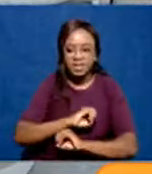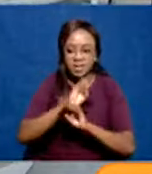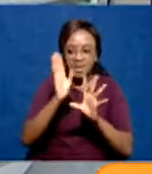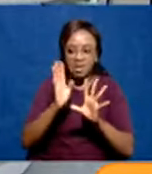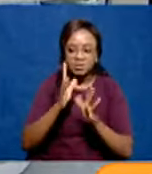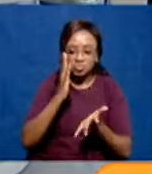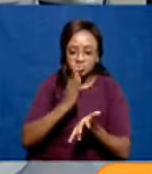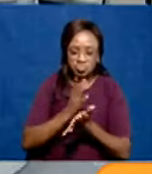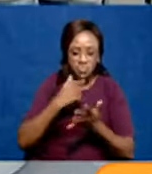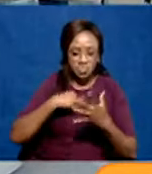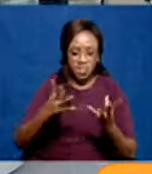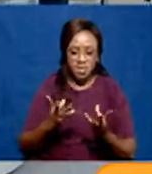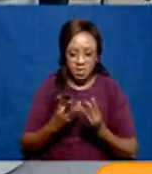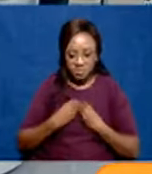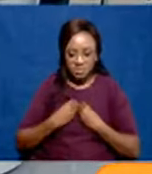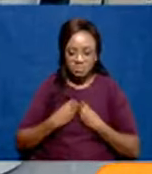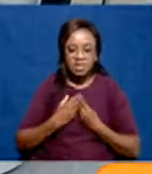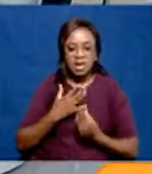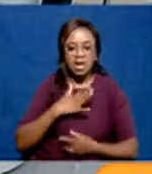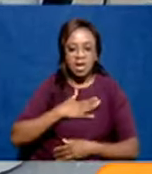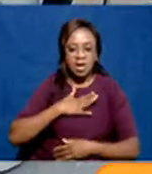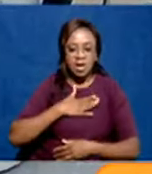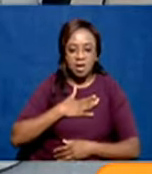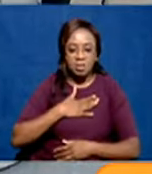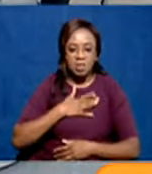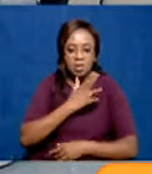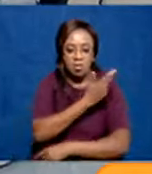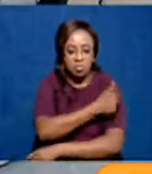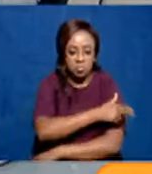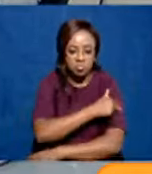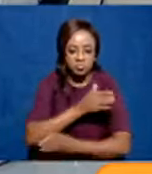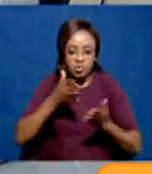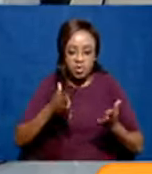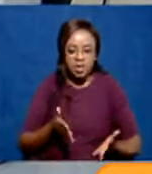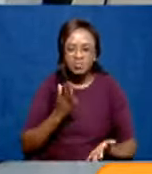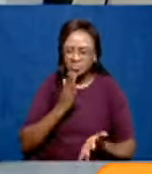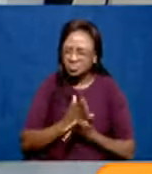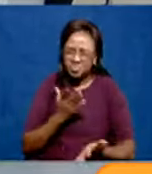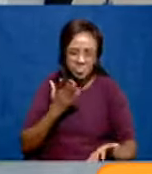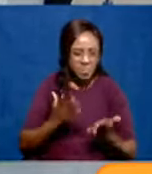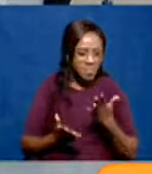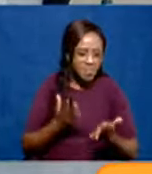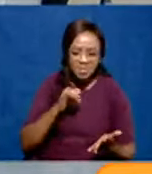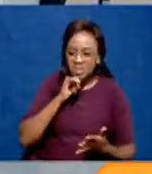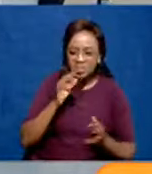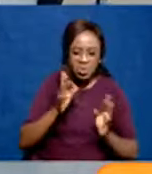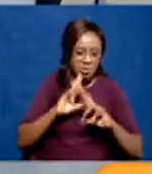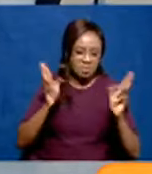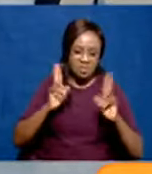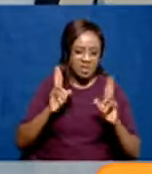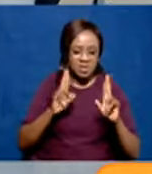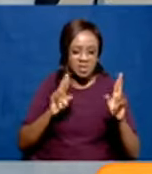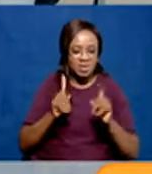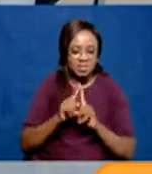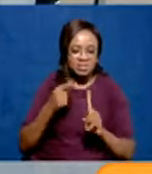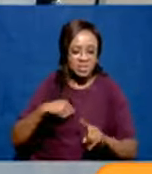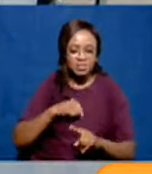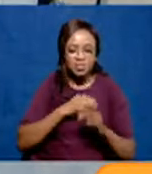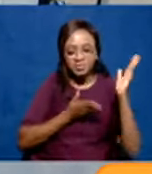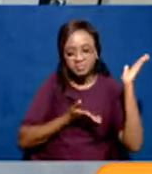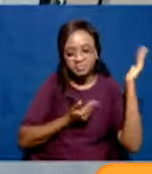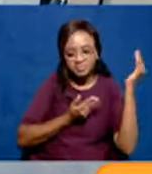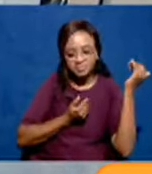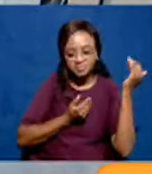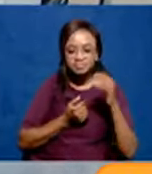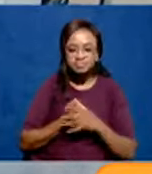admit, all right, that our facilities at the moment might not be as prepared as we would wish, and especially possibly